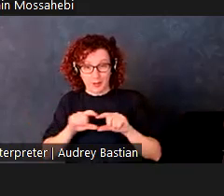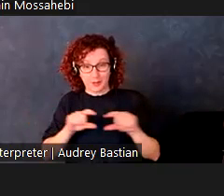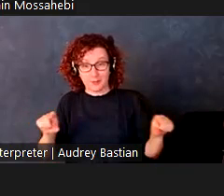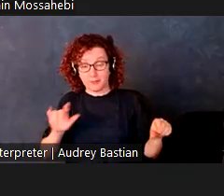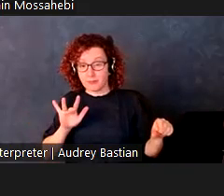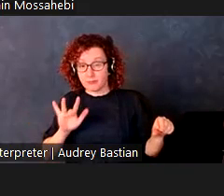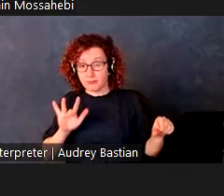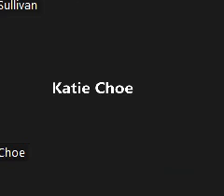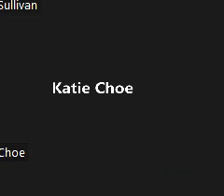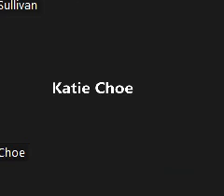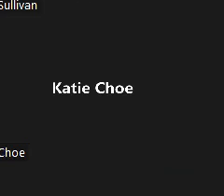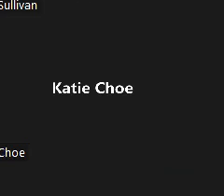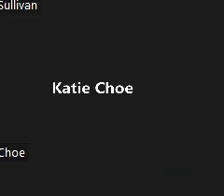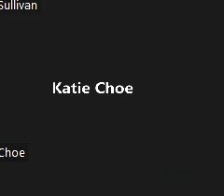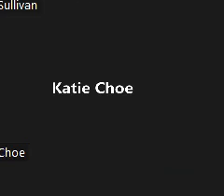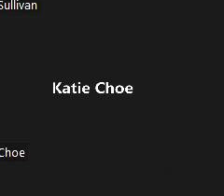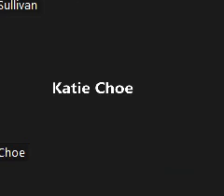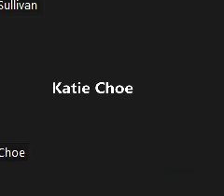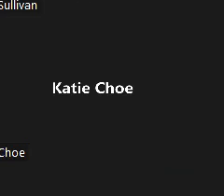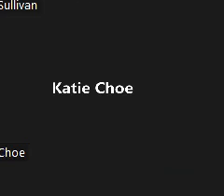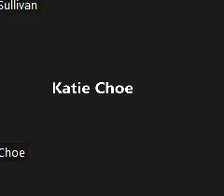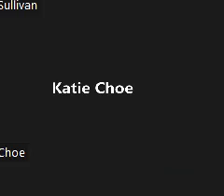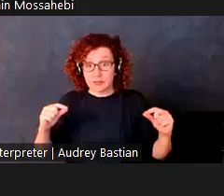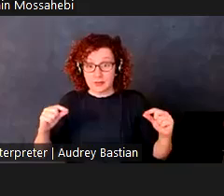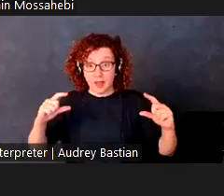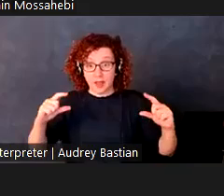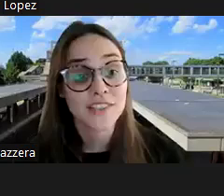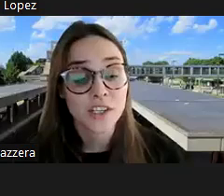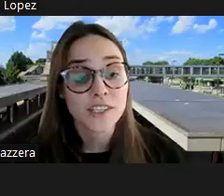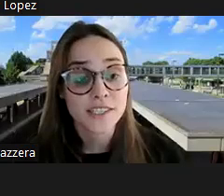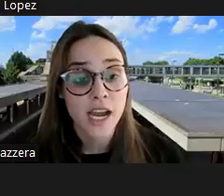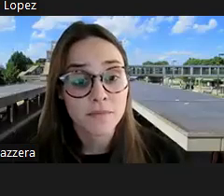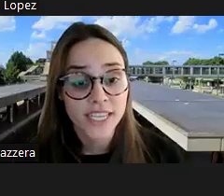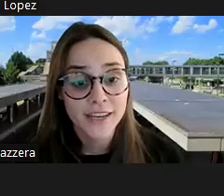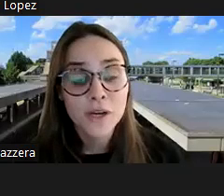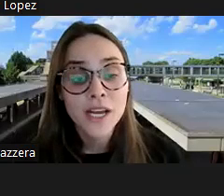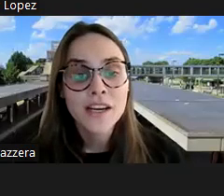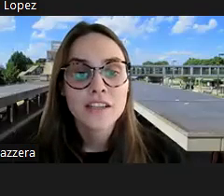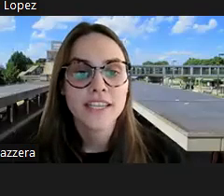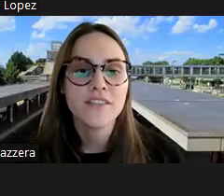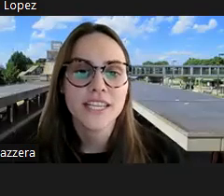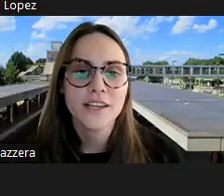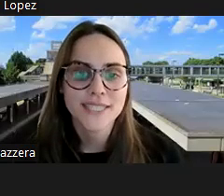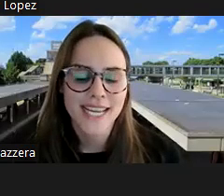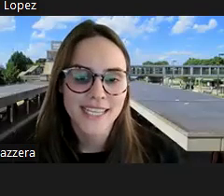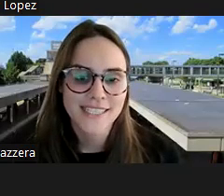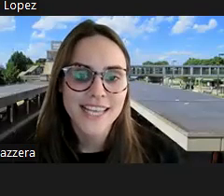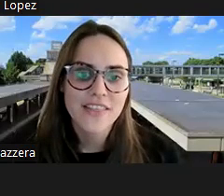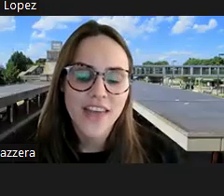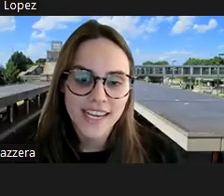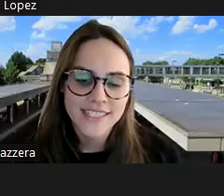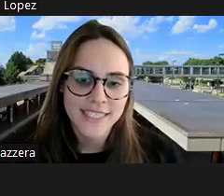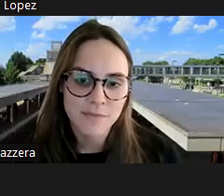control panel. You can adjust the size of the caption by clicking the arrow next to the Start Stop video, click the video